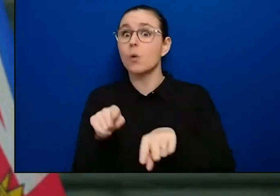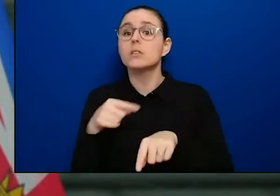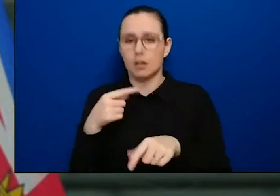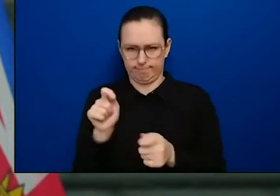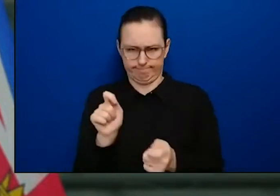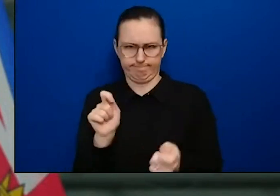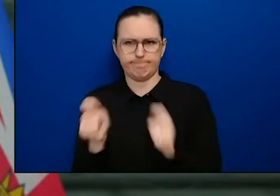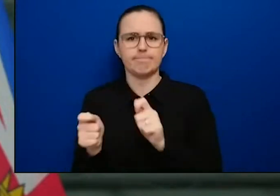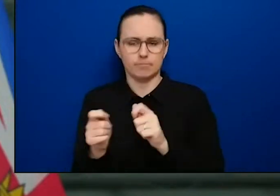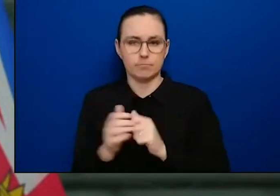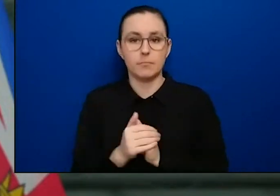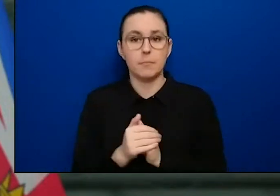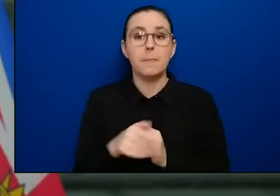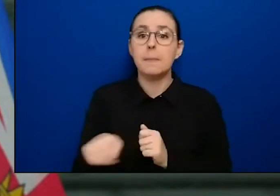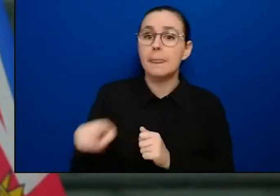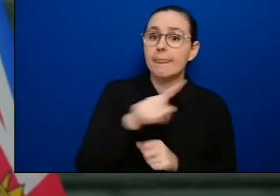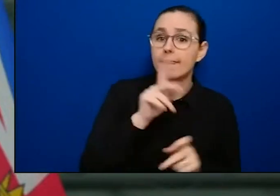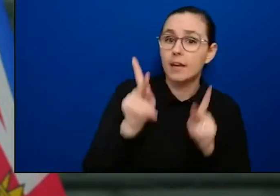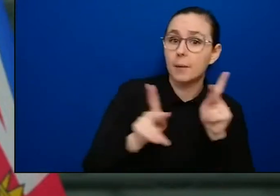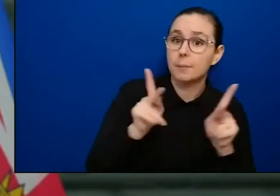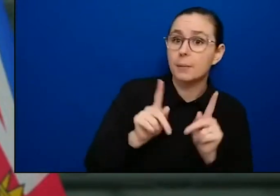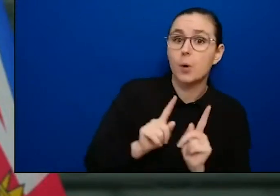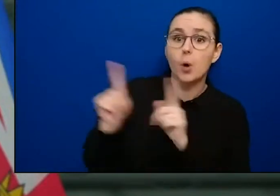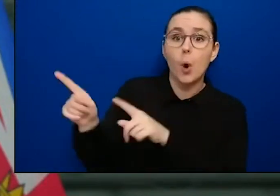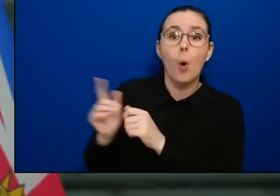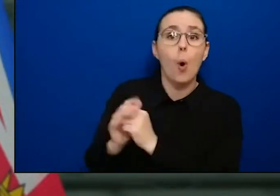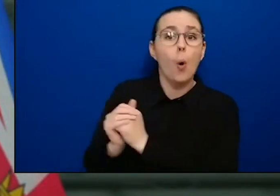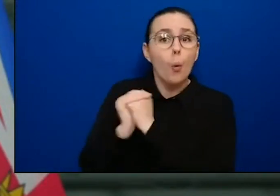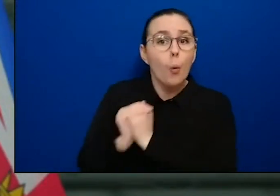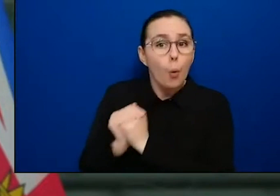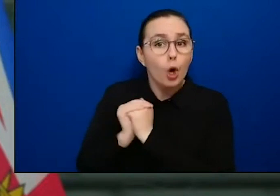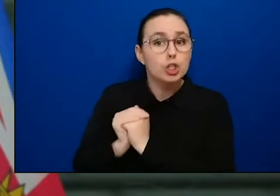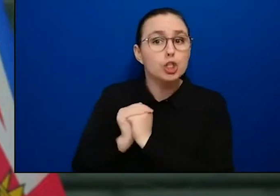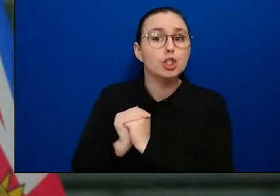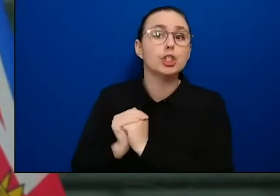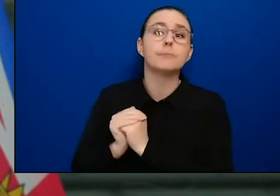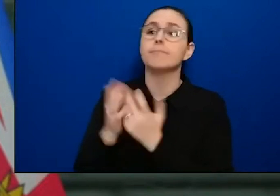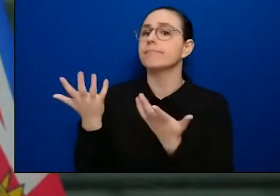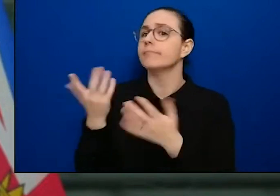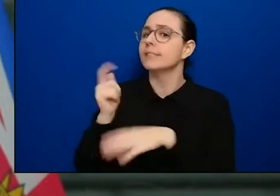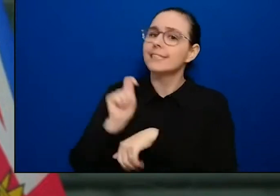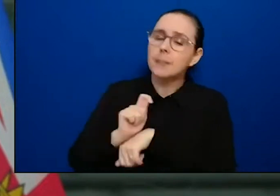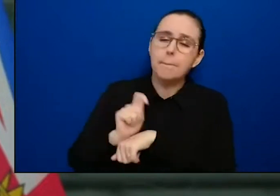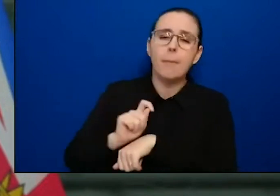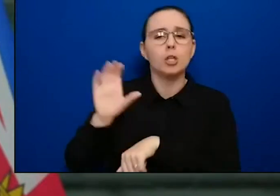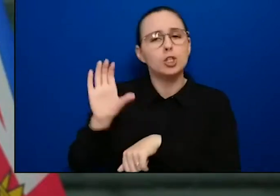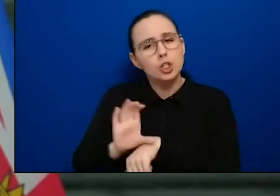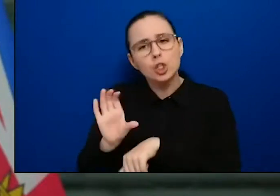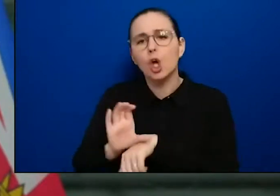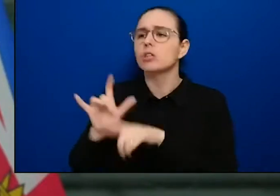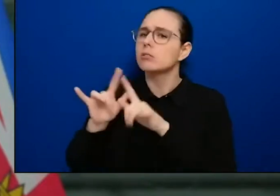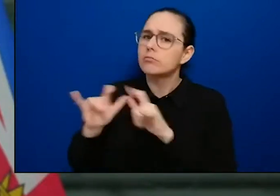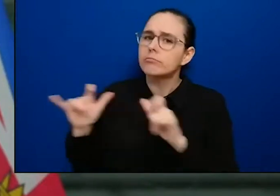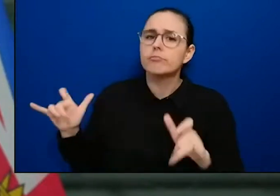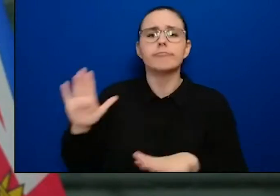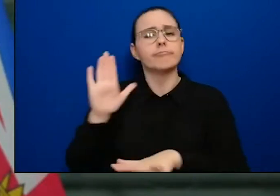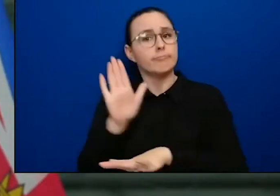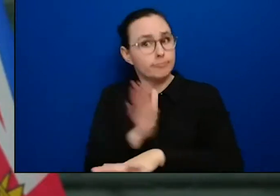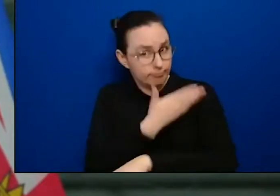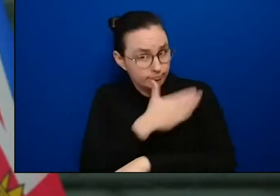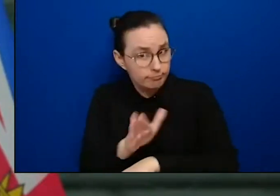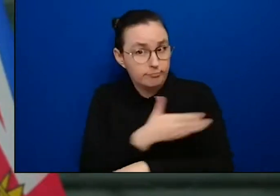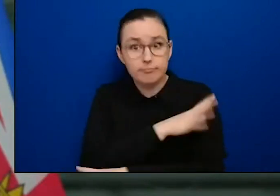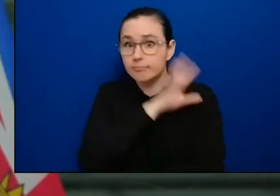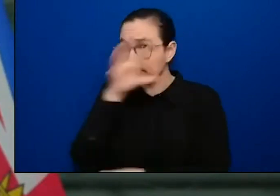services, including choirs, must wear a face covering, a mask, during services. These masks can be removed